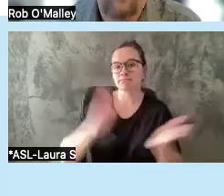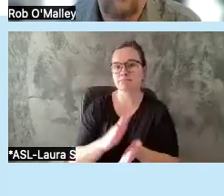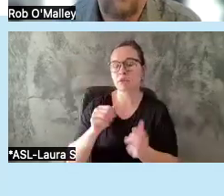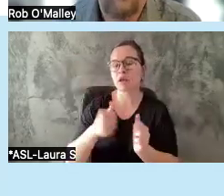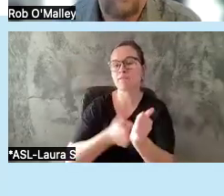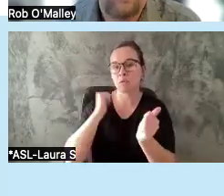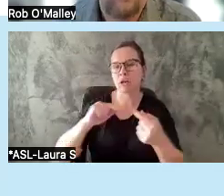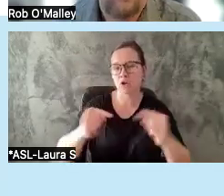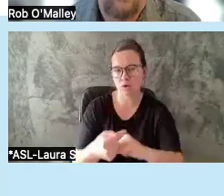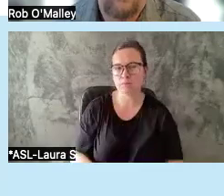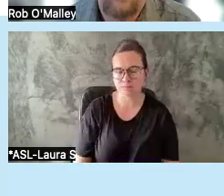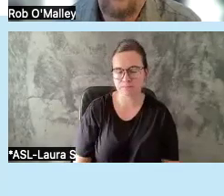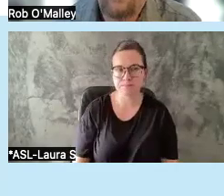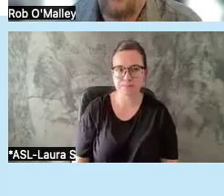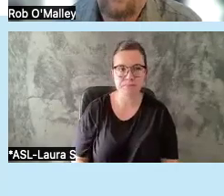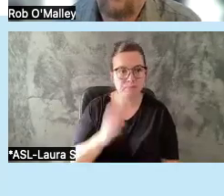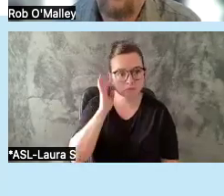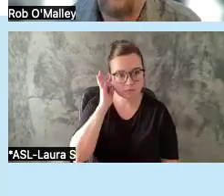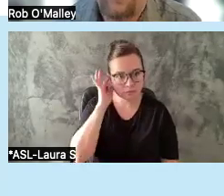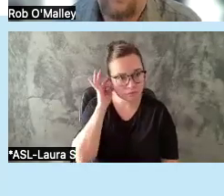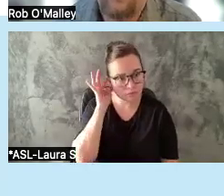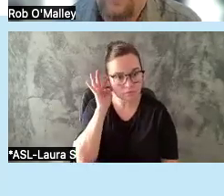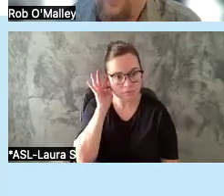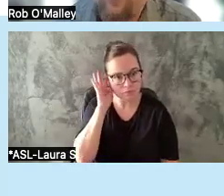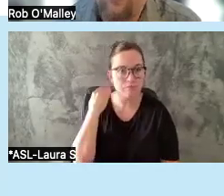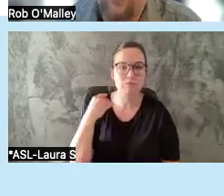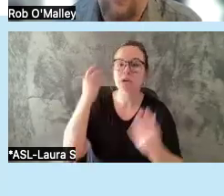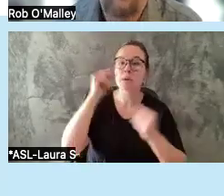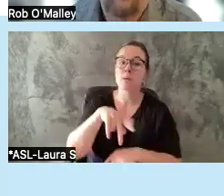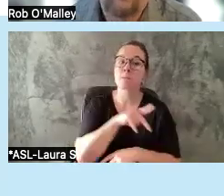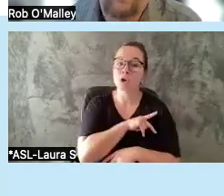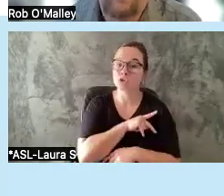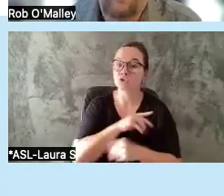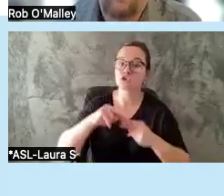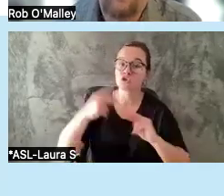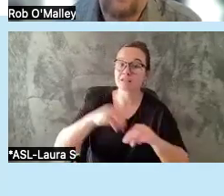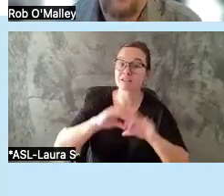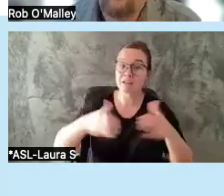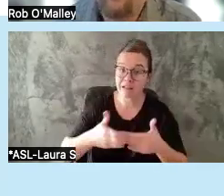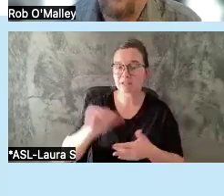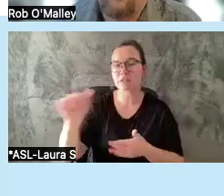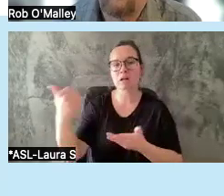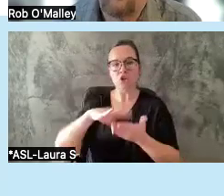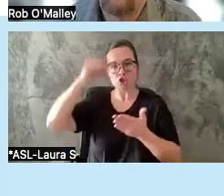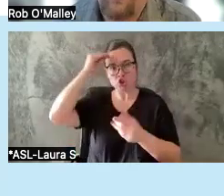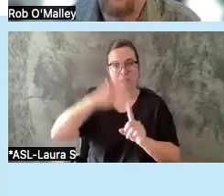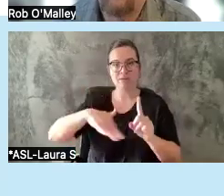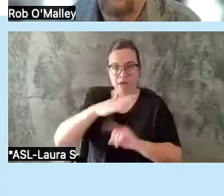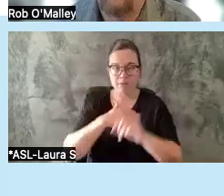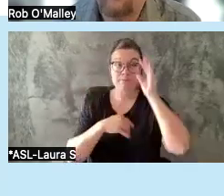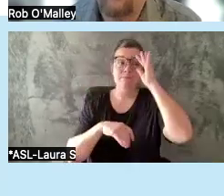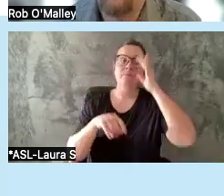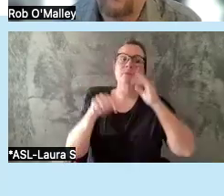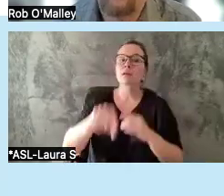some of those harms. And in thinking about personal genetics in classrooms and in other learning contexts, we found that this approach